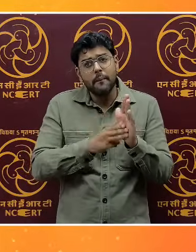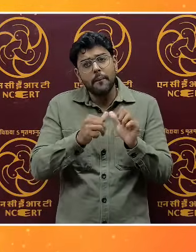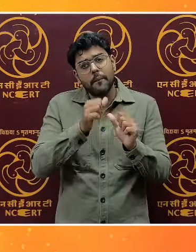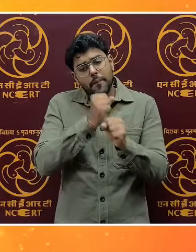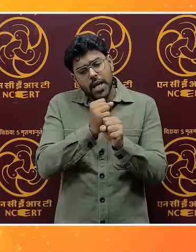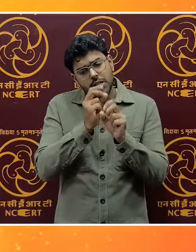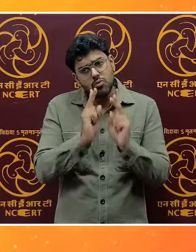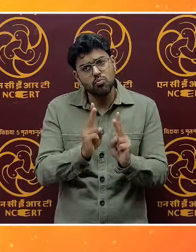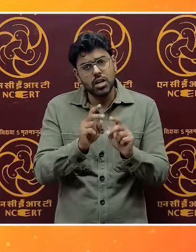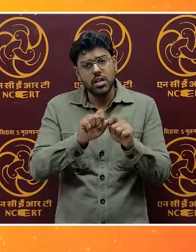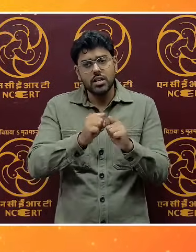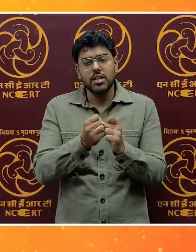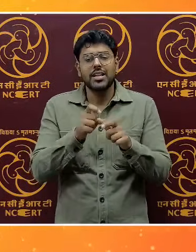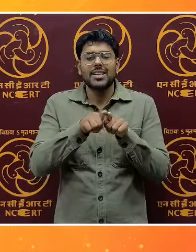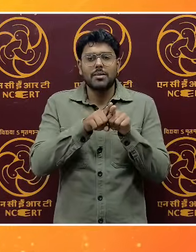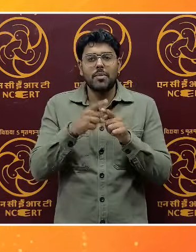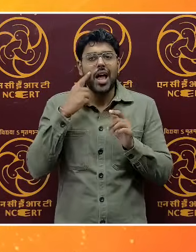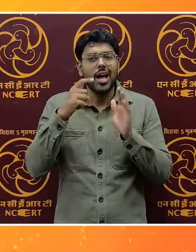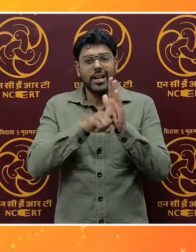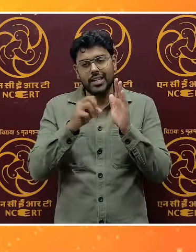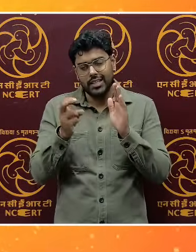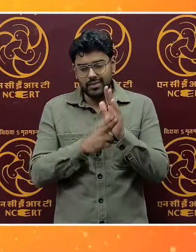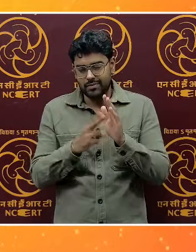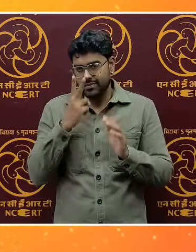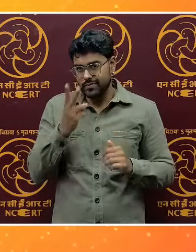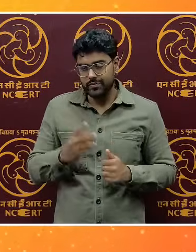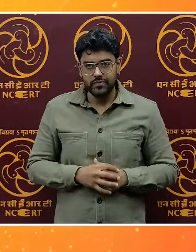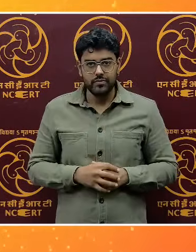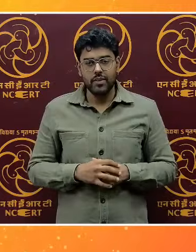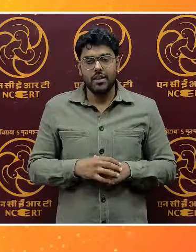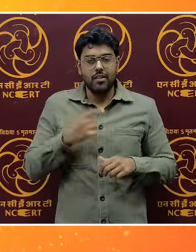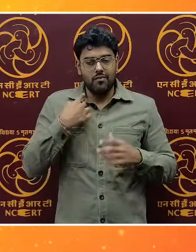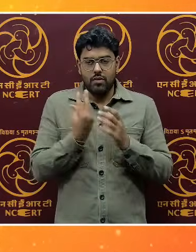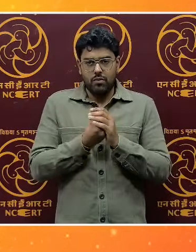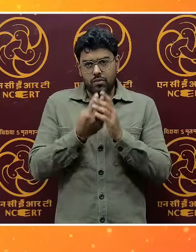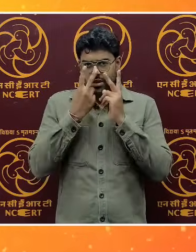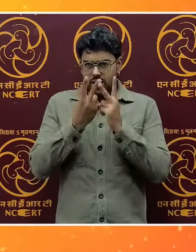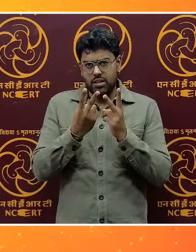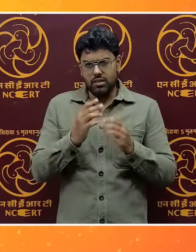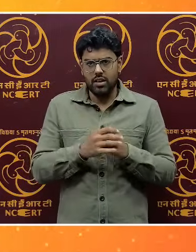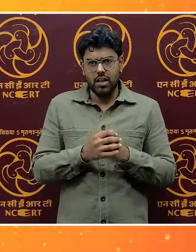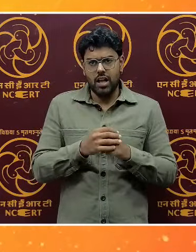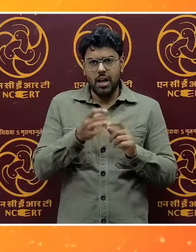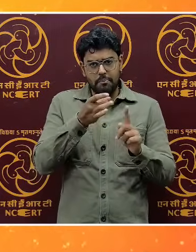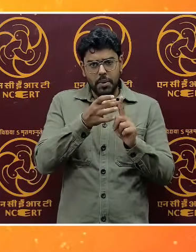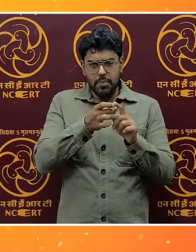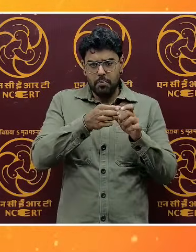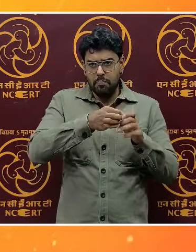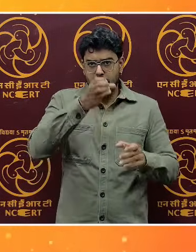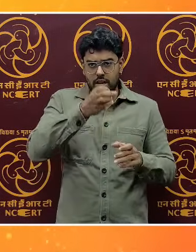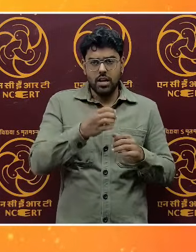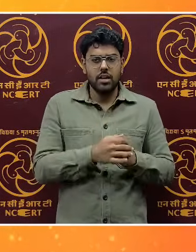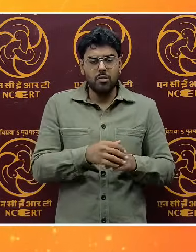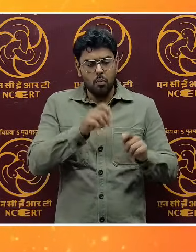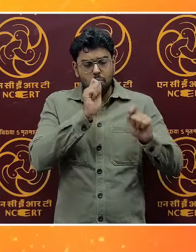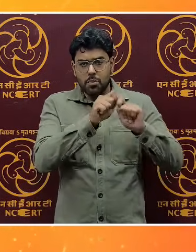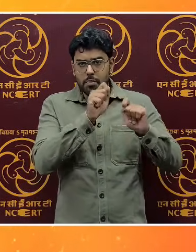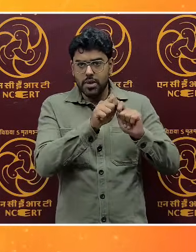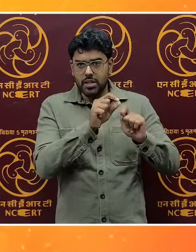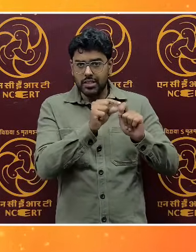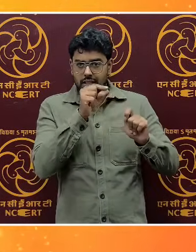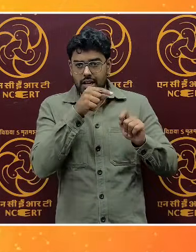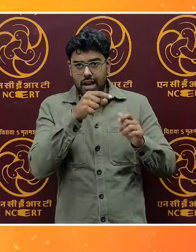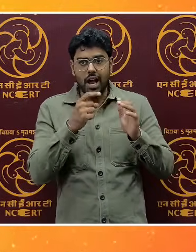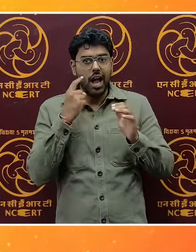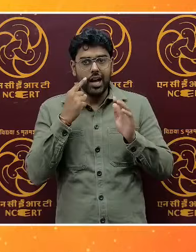it, like these iron fillings again. Right. All of us have seen iron rods. Yeah. Nails which are made up of